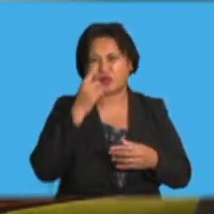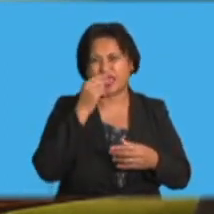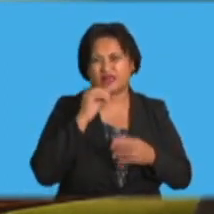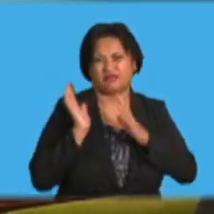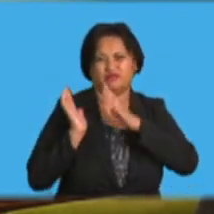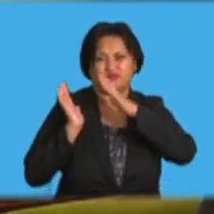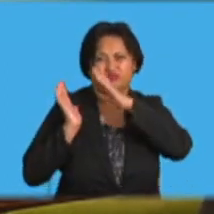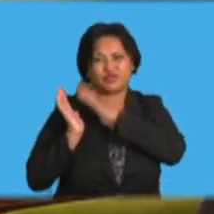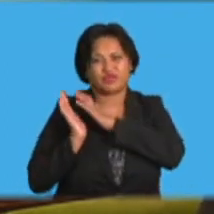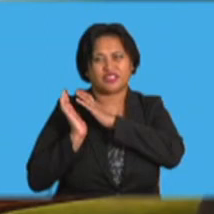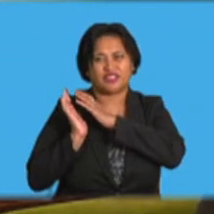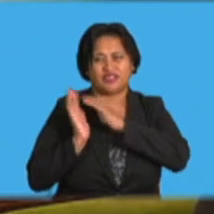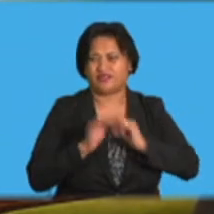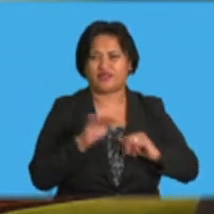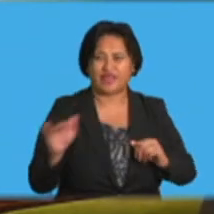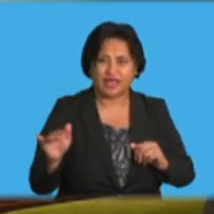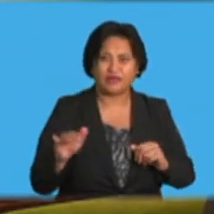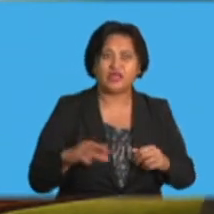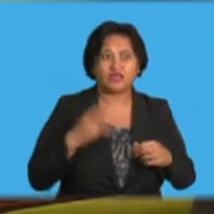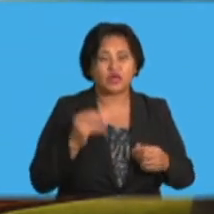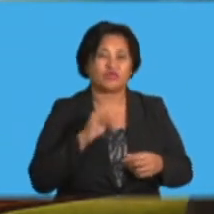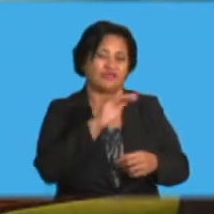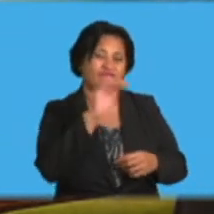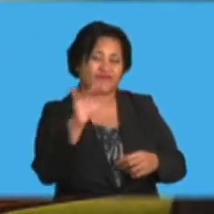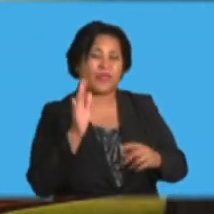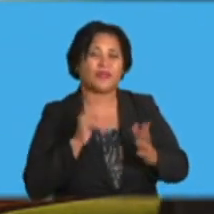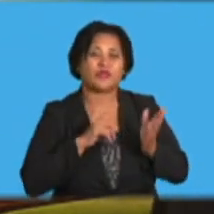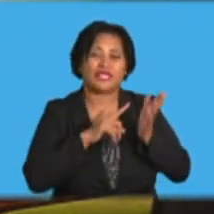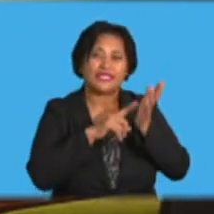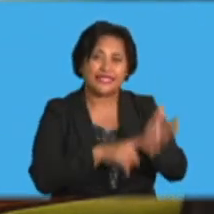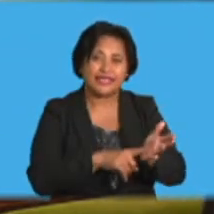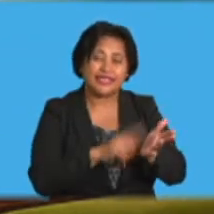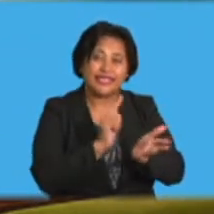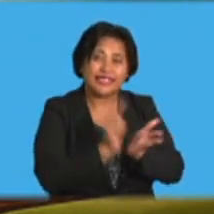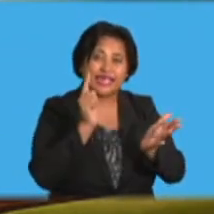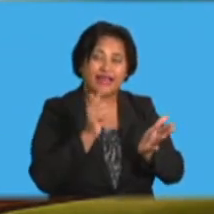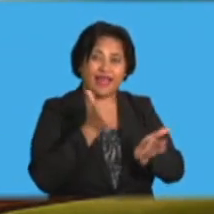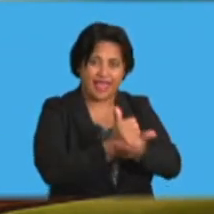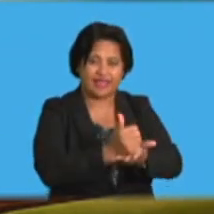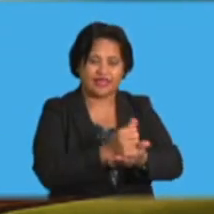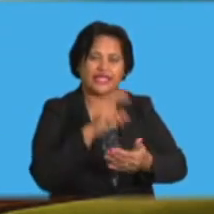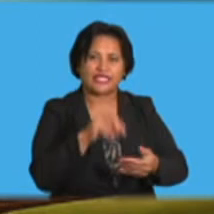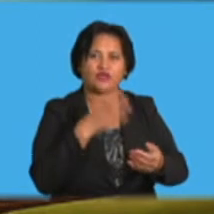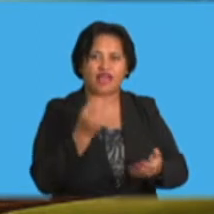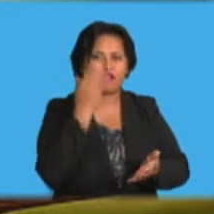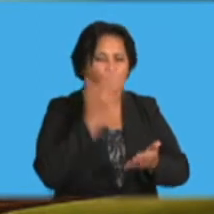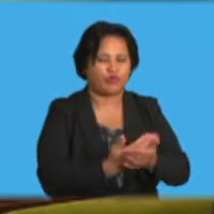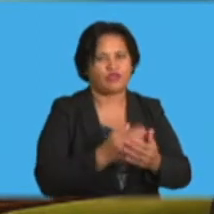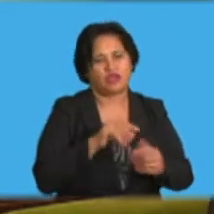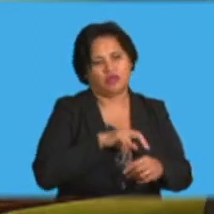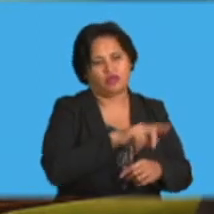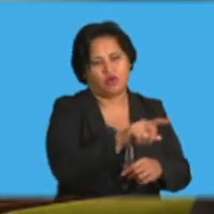have been registering for this assistance at the various legal aid offices around the country. They have to go and make the declarations there. As we know now that we have legal